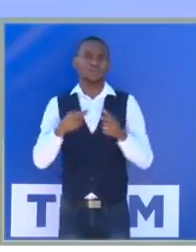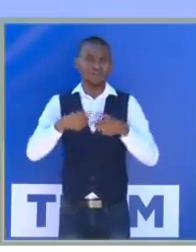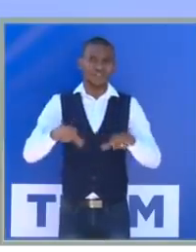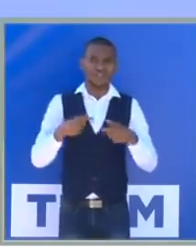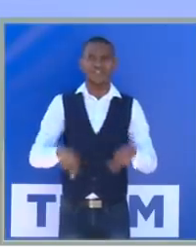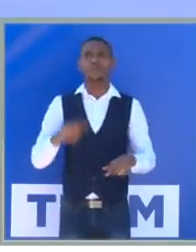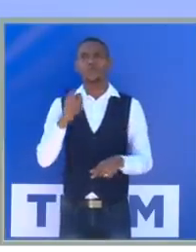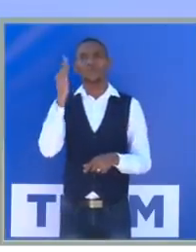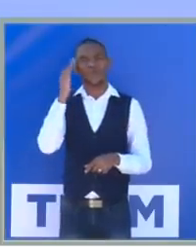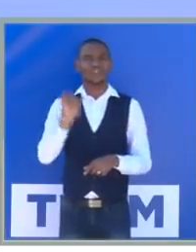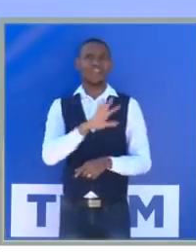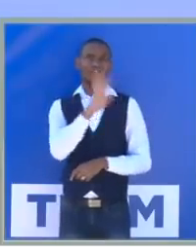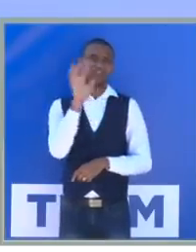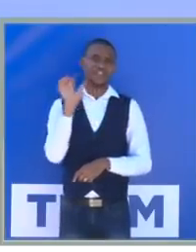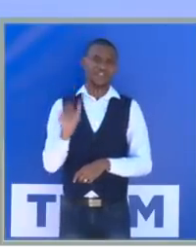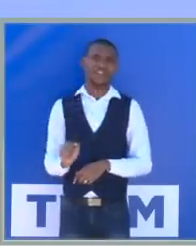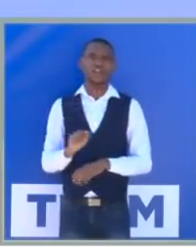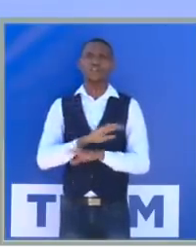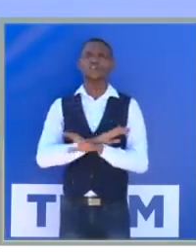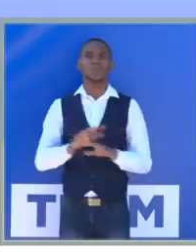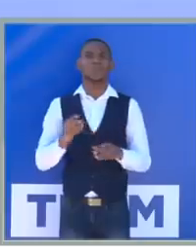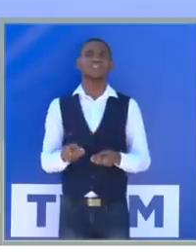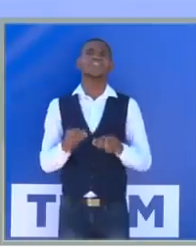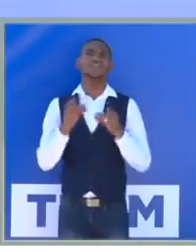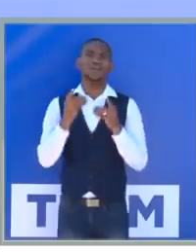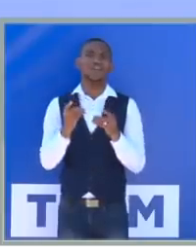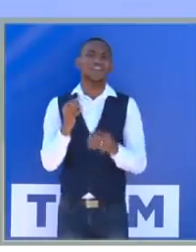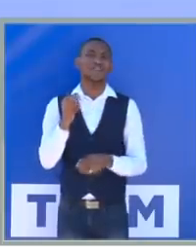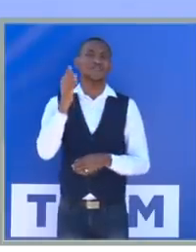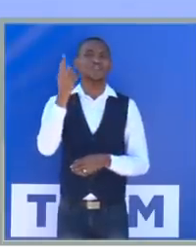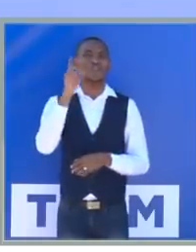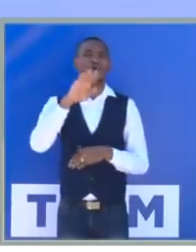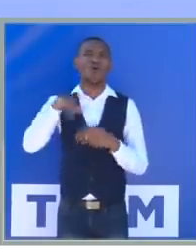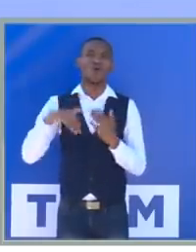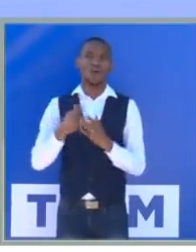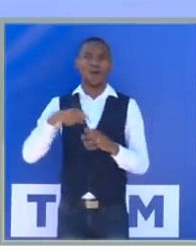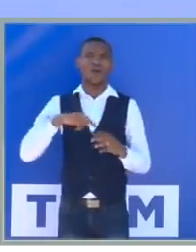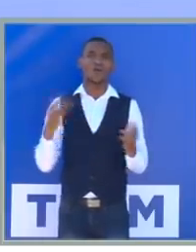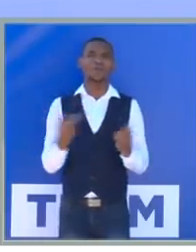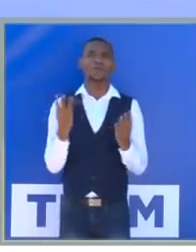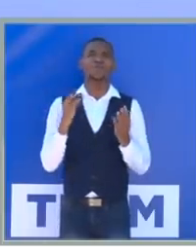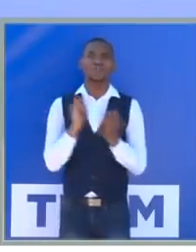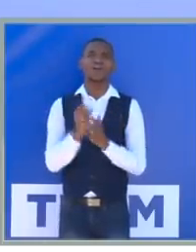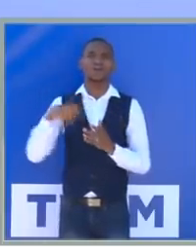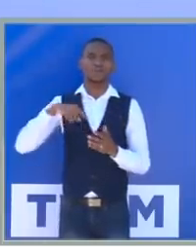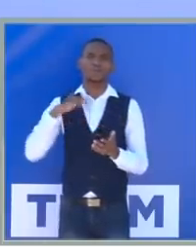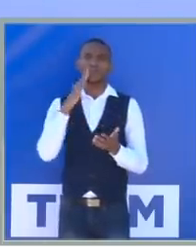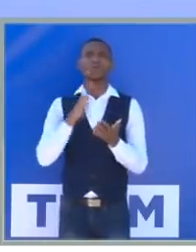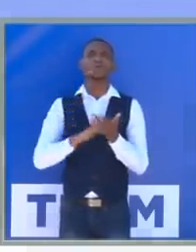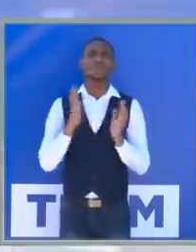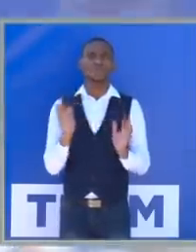you know South Africa is not delivering the future for all our people that we were promised.